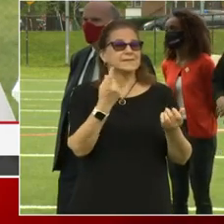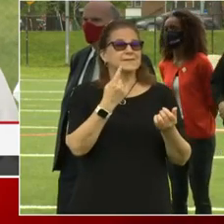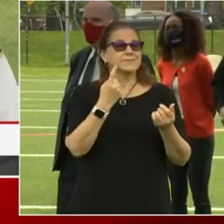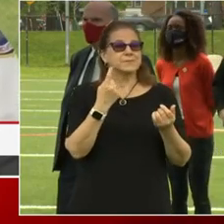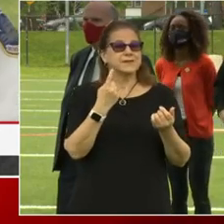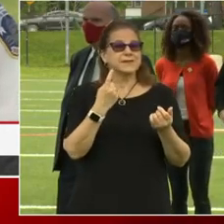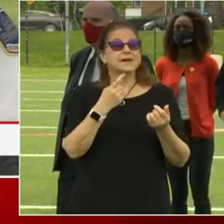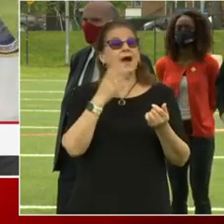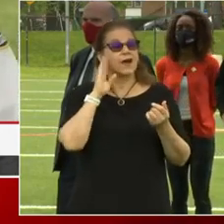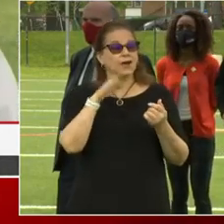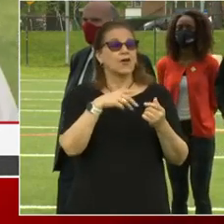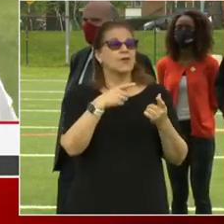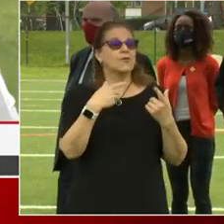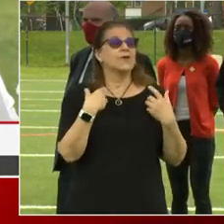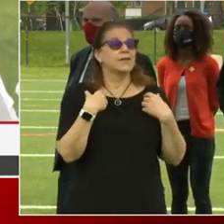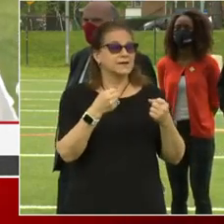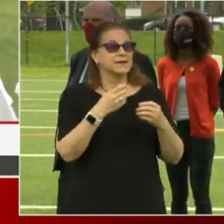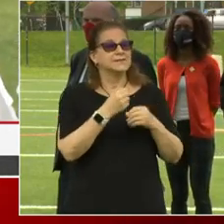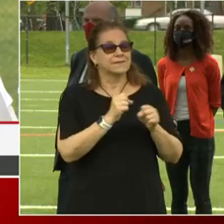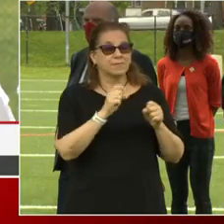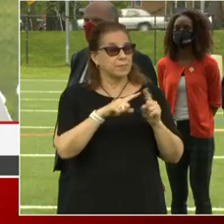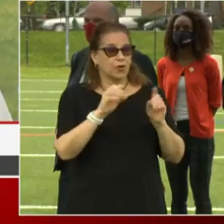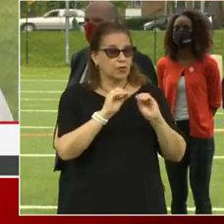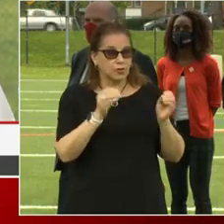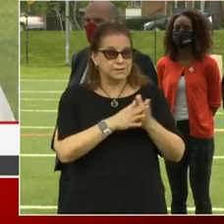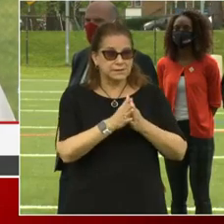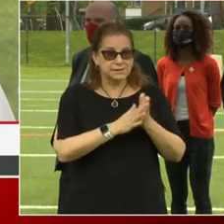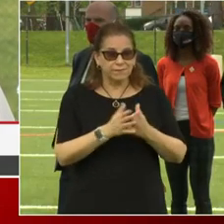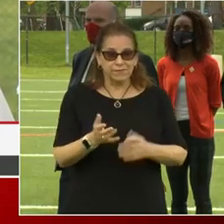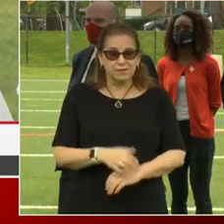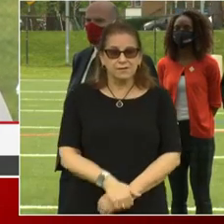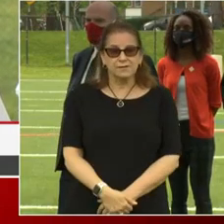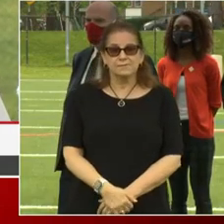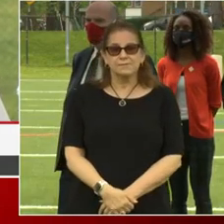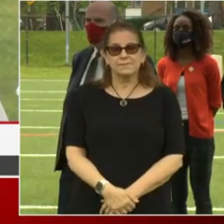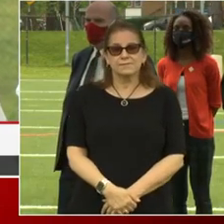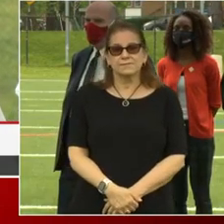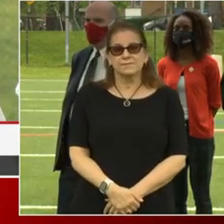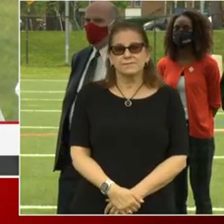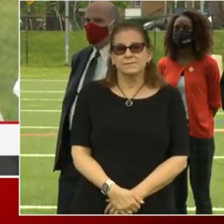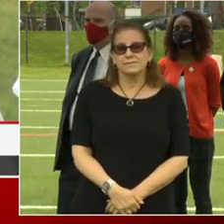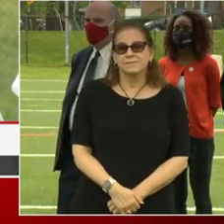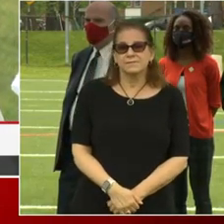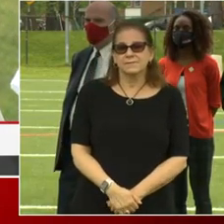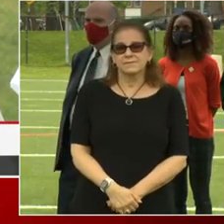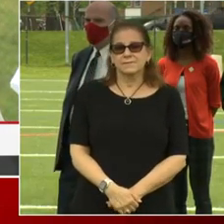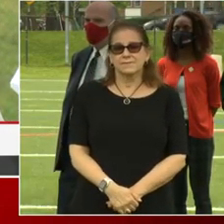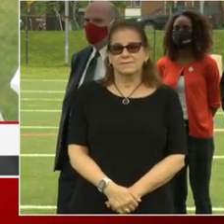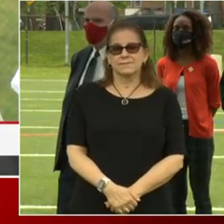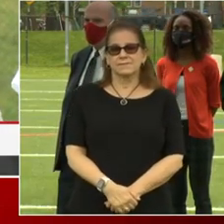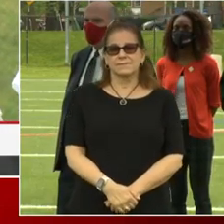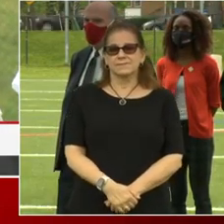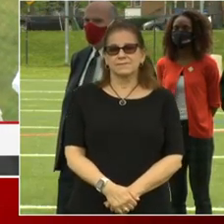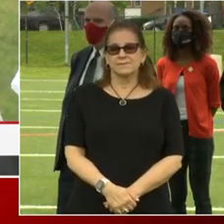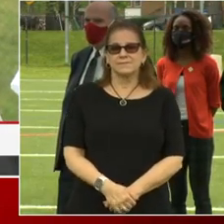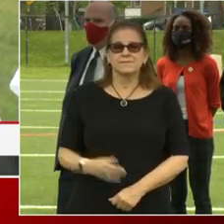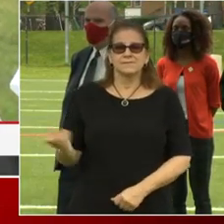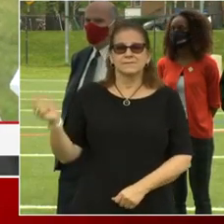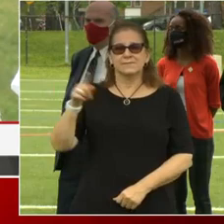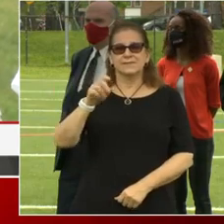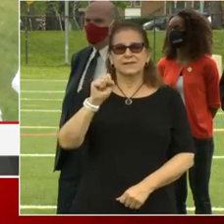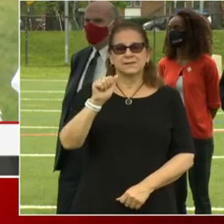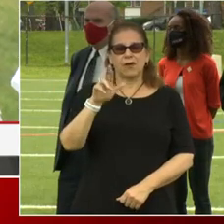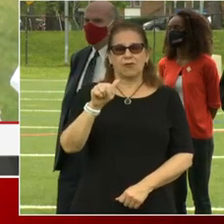ma'am. Okay, hi. Chief Conti, my name is Sandra Phillips Gilbert, Good morning. and you are directly in my SMD. I am the